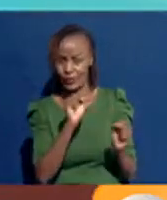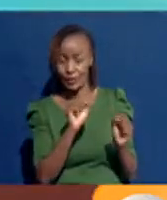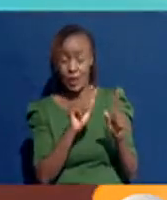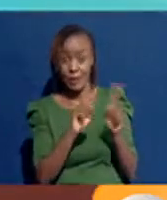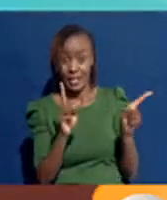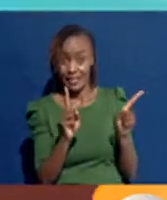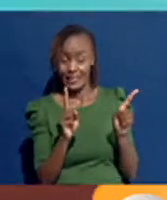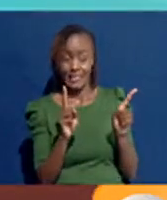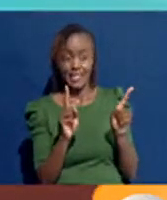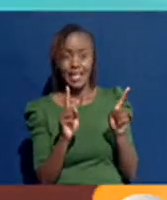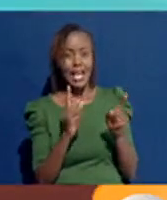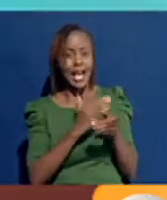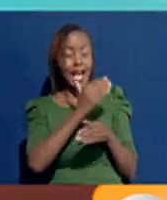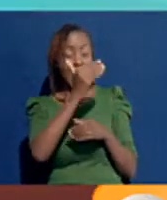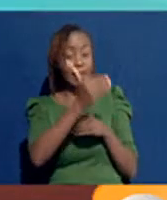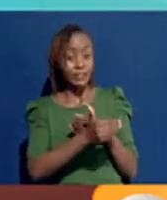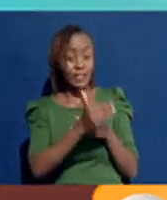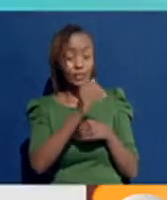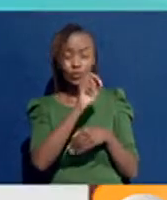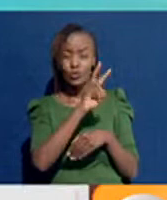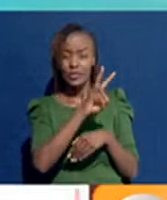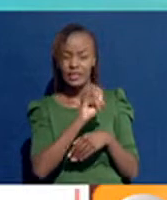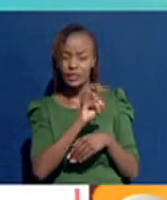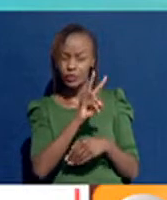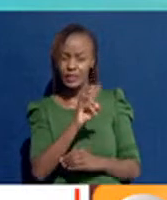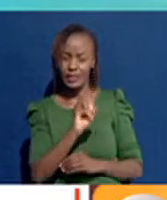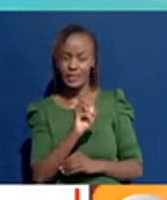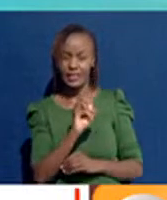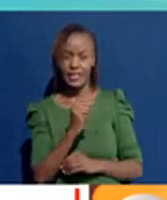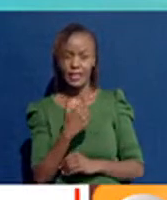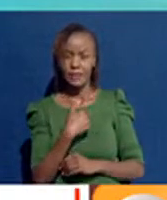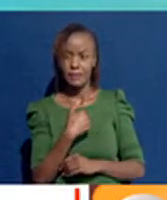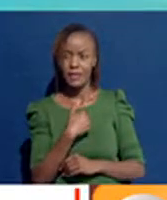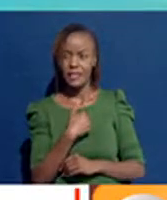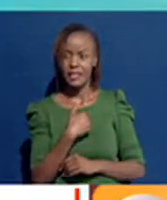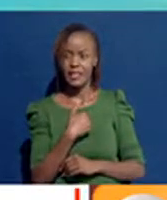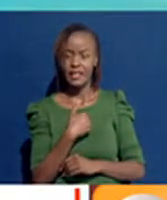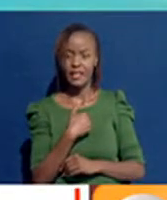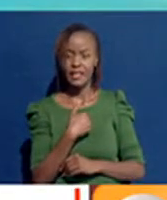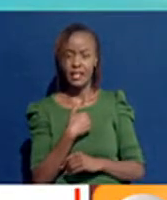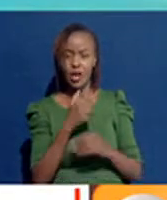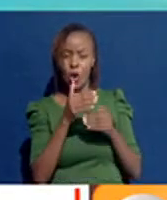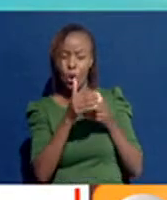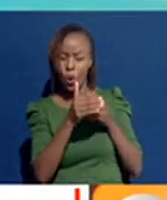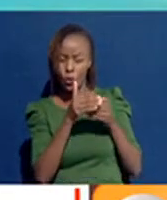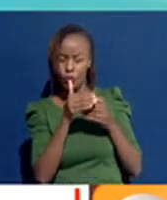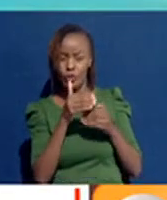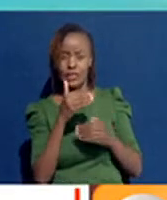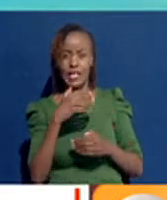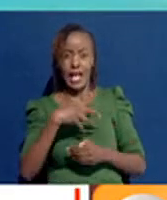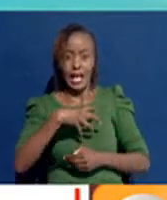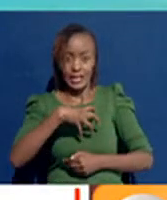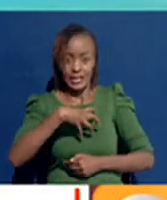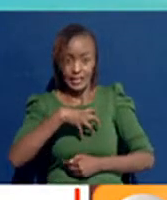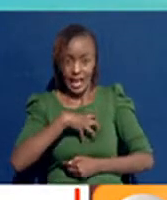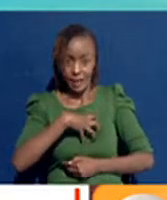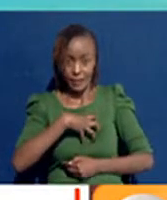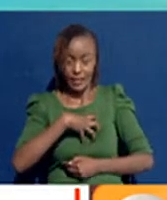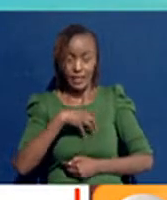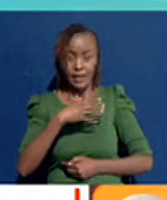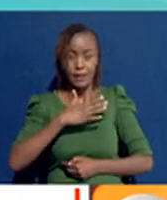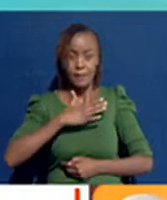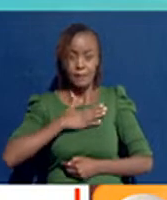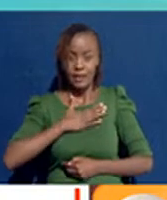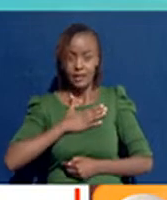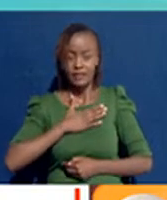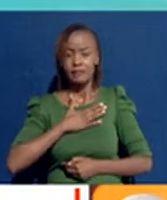But coming 2020, when I was almost going for my retirement, and then having spent